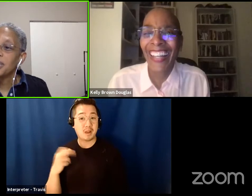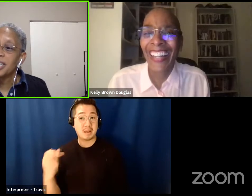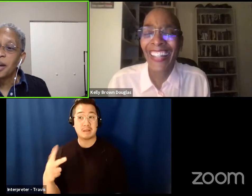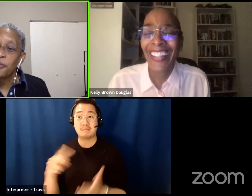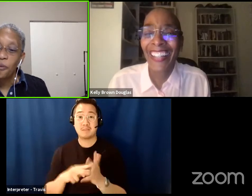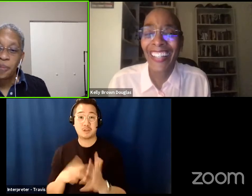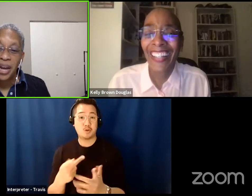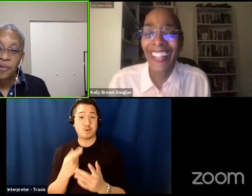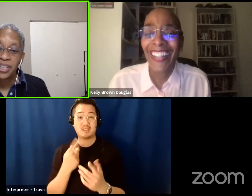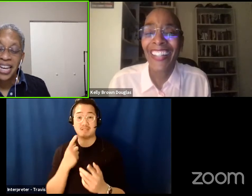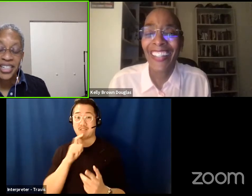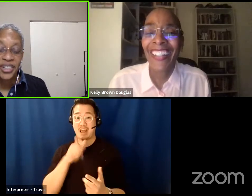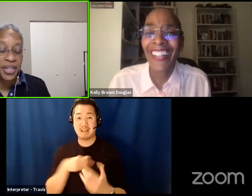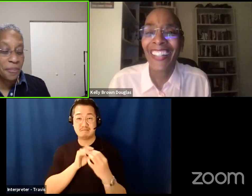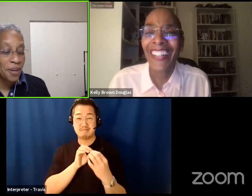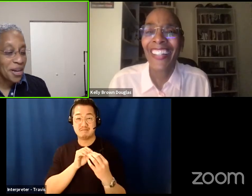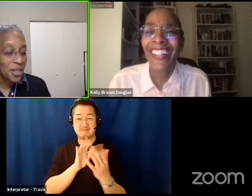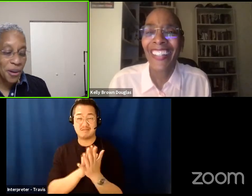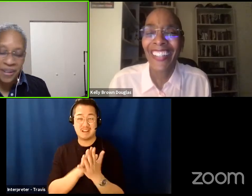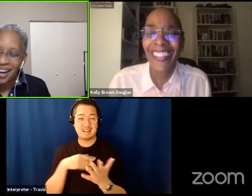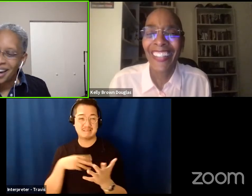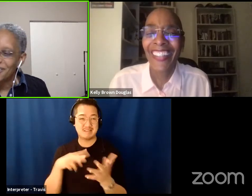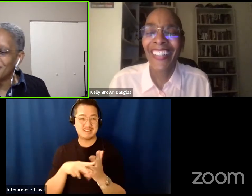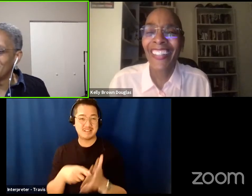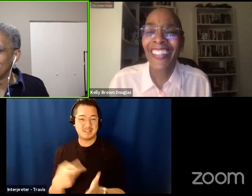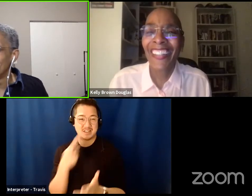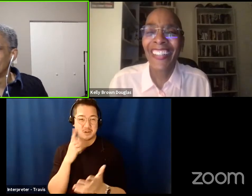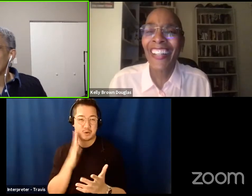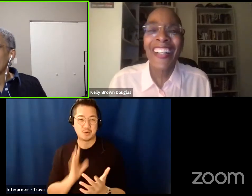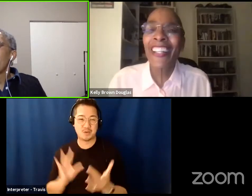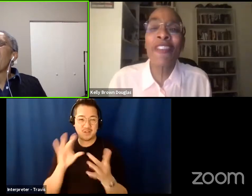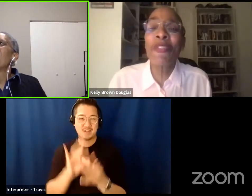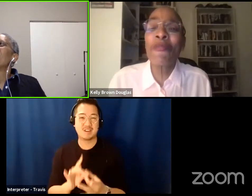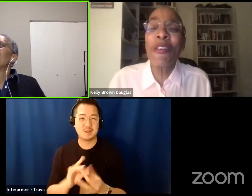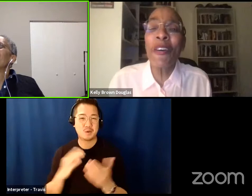that because we're just now forming our relationship. So